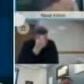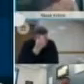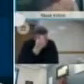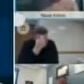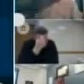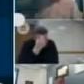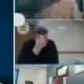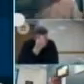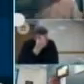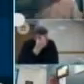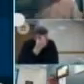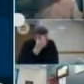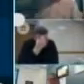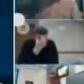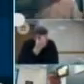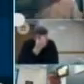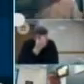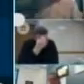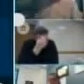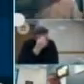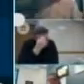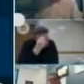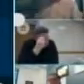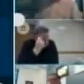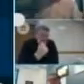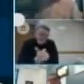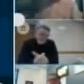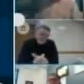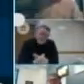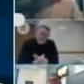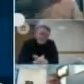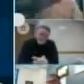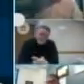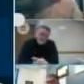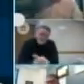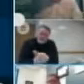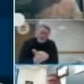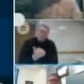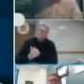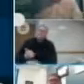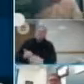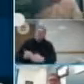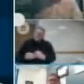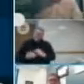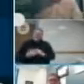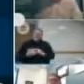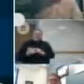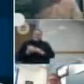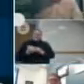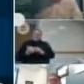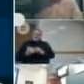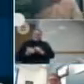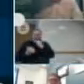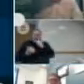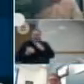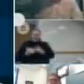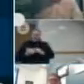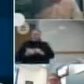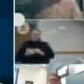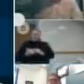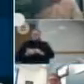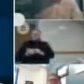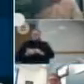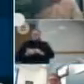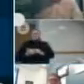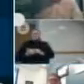been vacant, and the building itself has been kind of just empty for a couple years now. Thank you. Thank